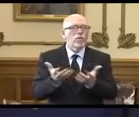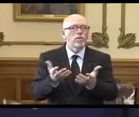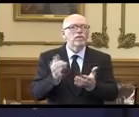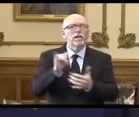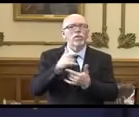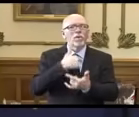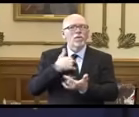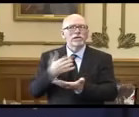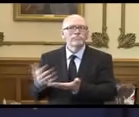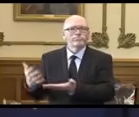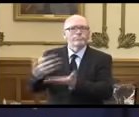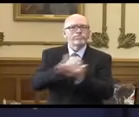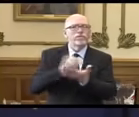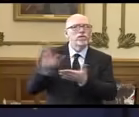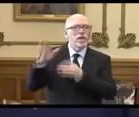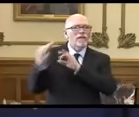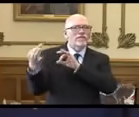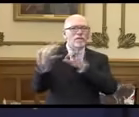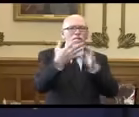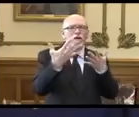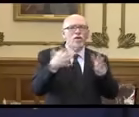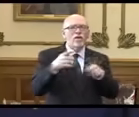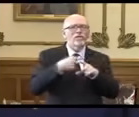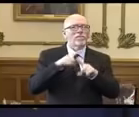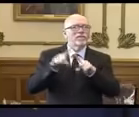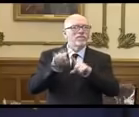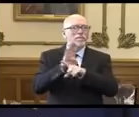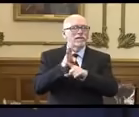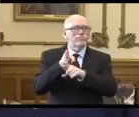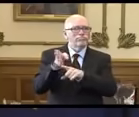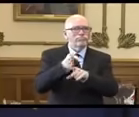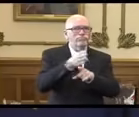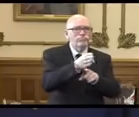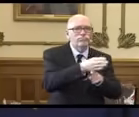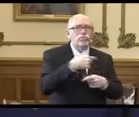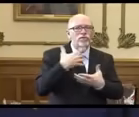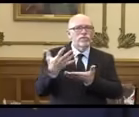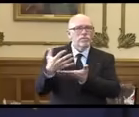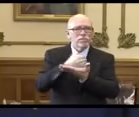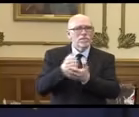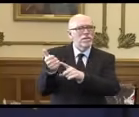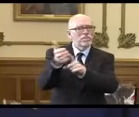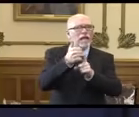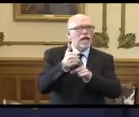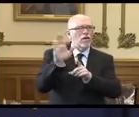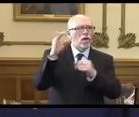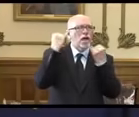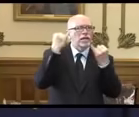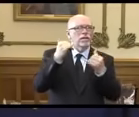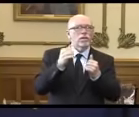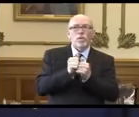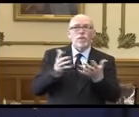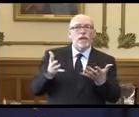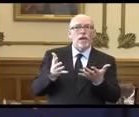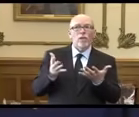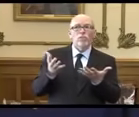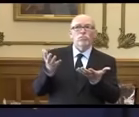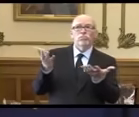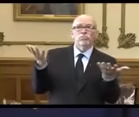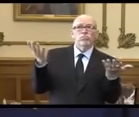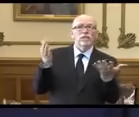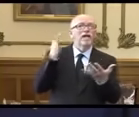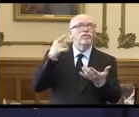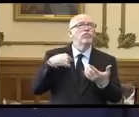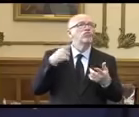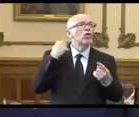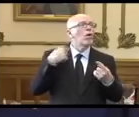solicited that input from the industries, various industries themselves, because without that part, if we were just to think